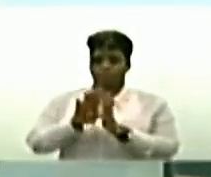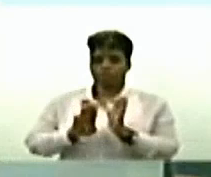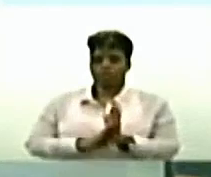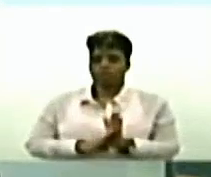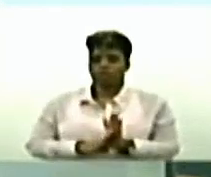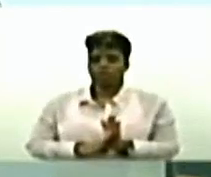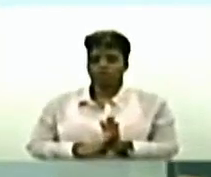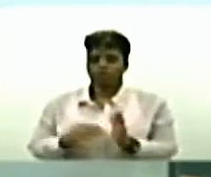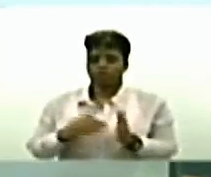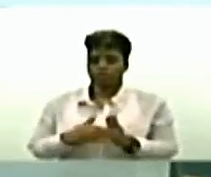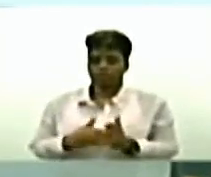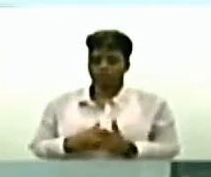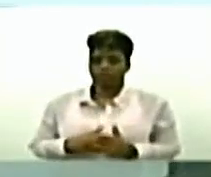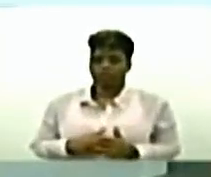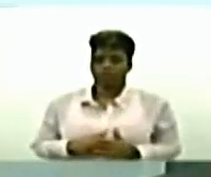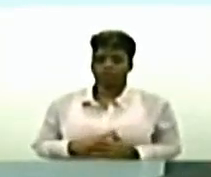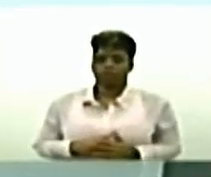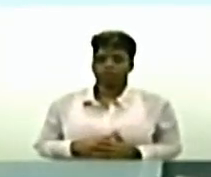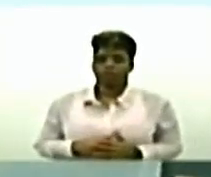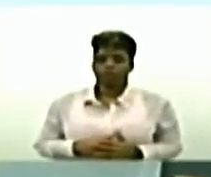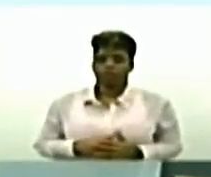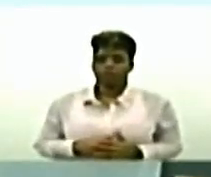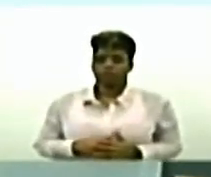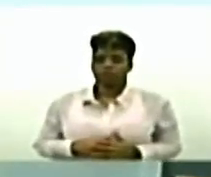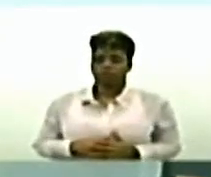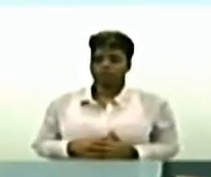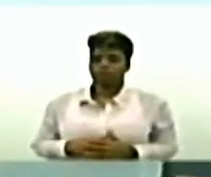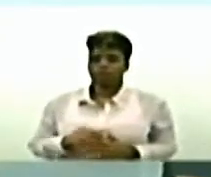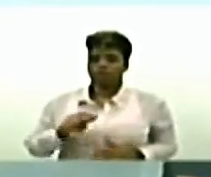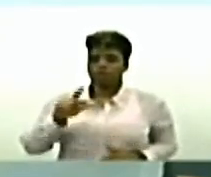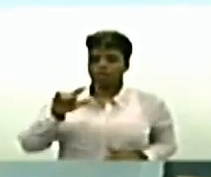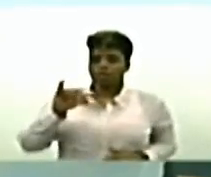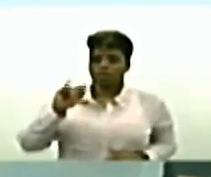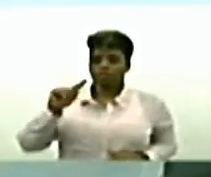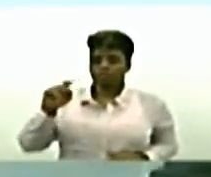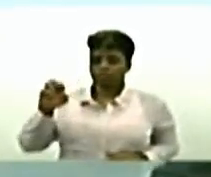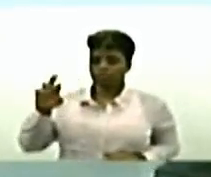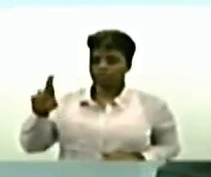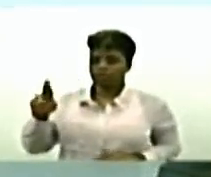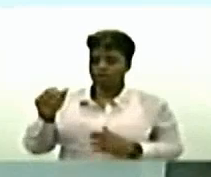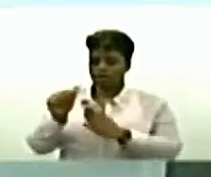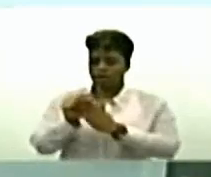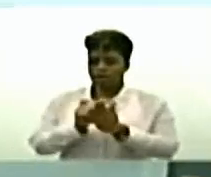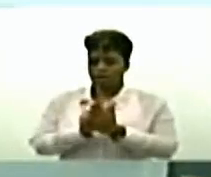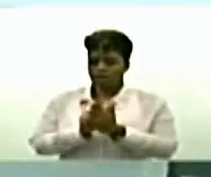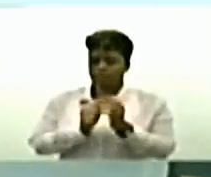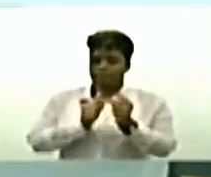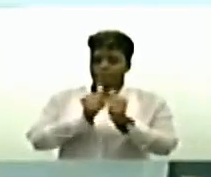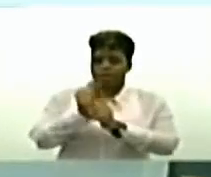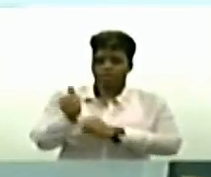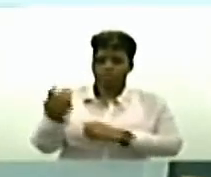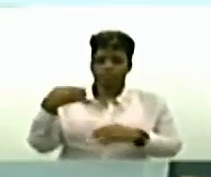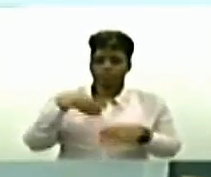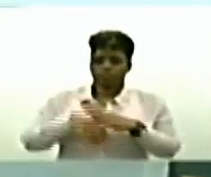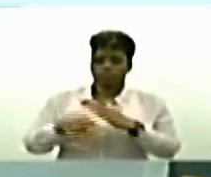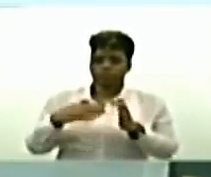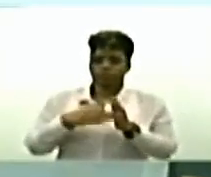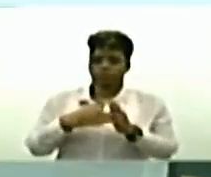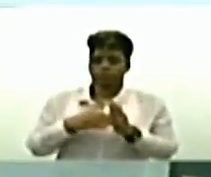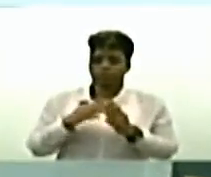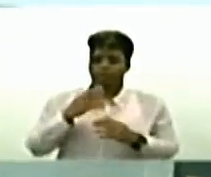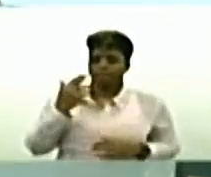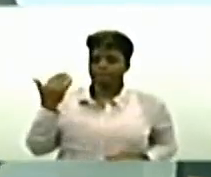Mr. President, the Abatement of Litter Act 2015 was passed in 2015,